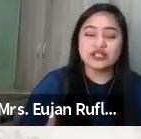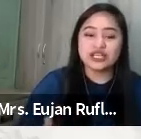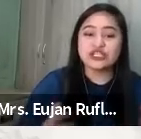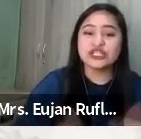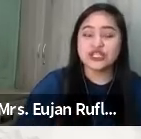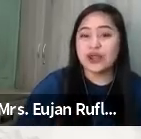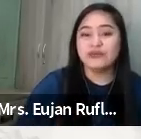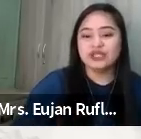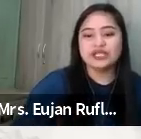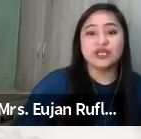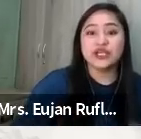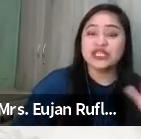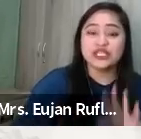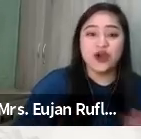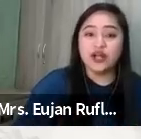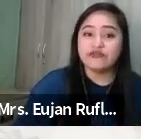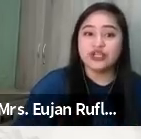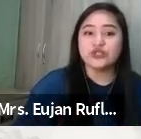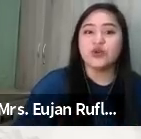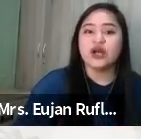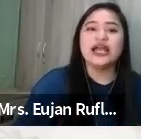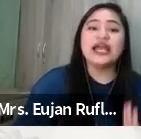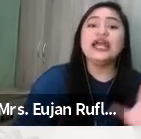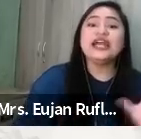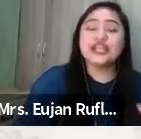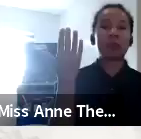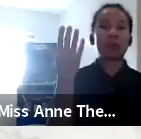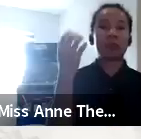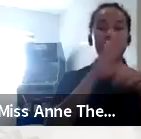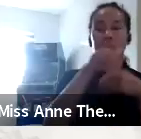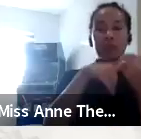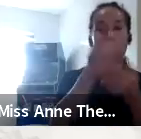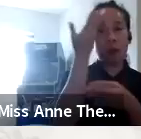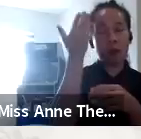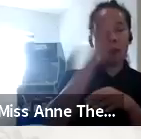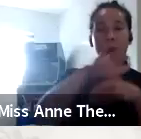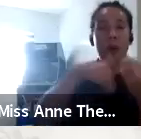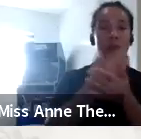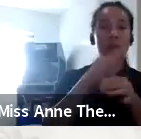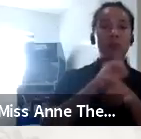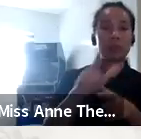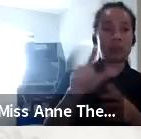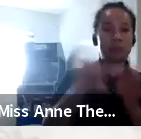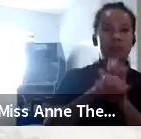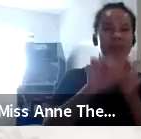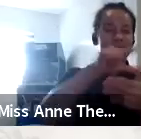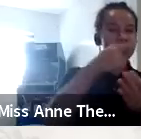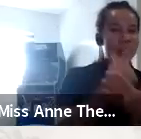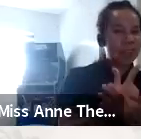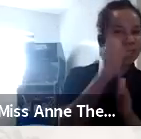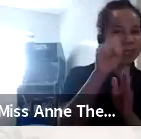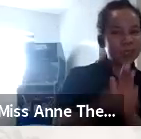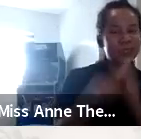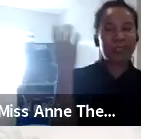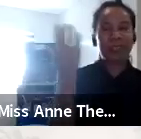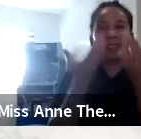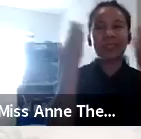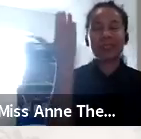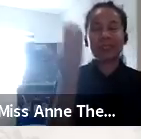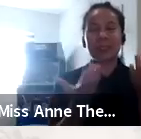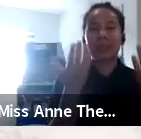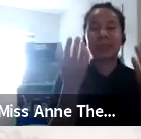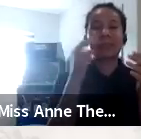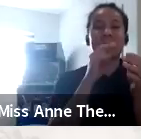the recognition ceremonies because it's all virtual. Graduation rites became video presentation. This